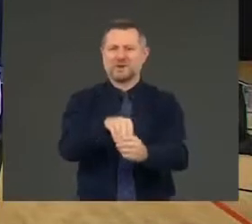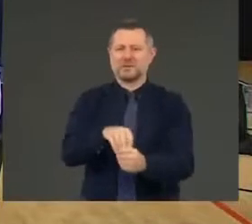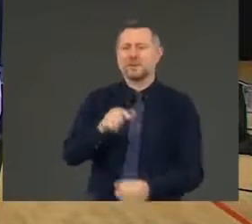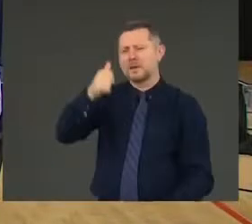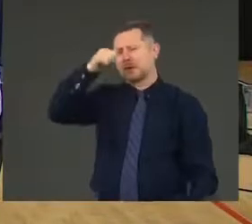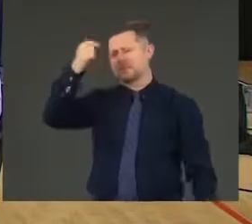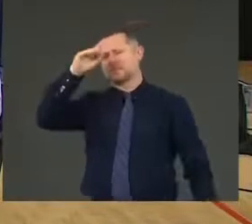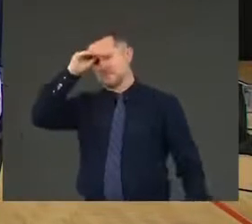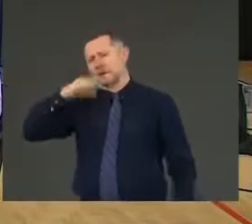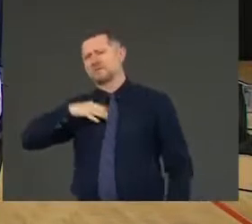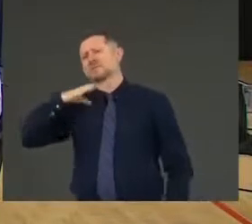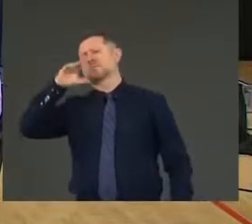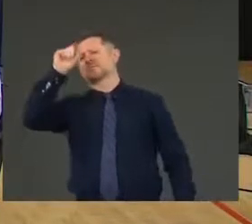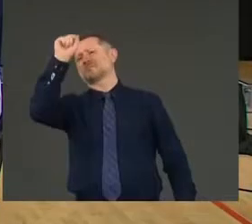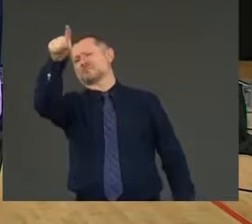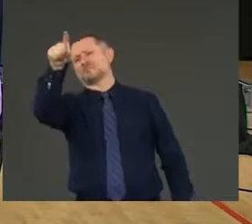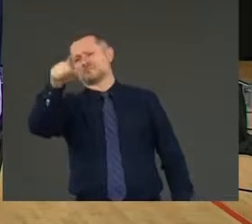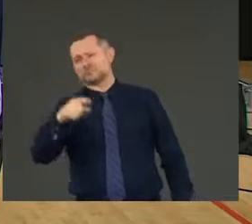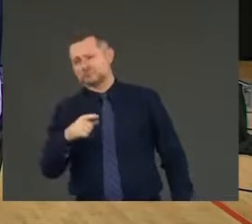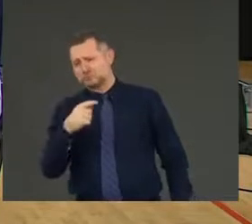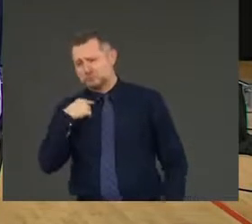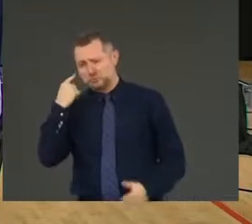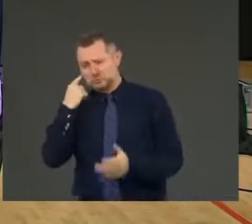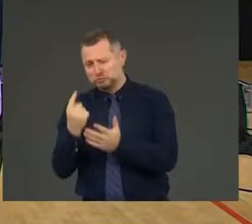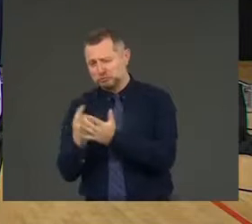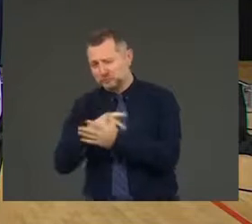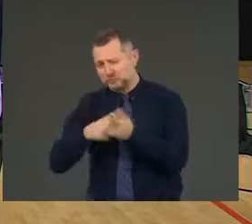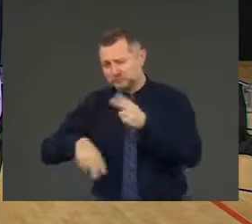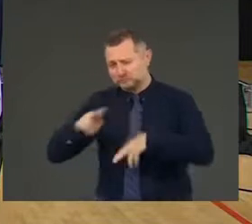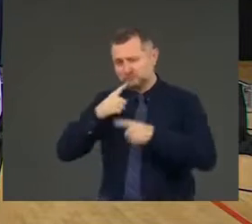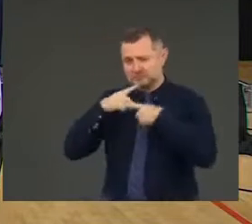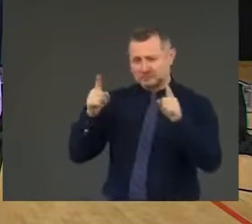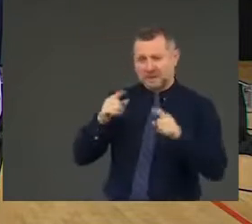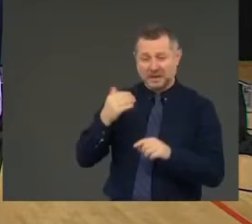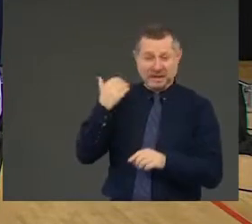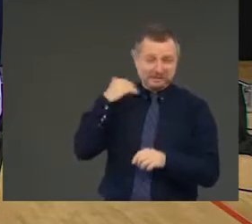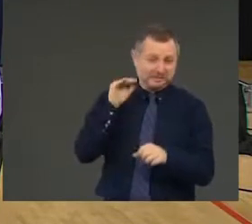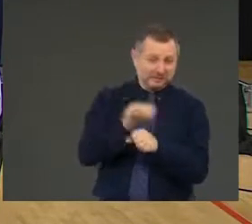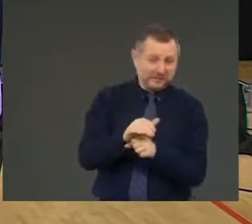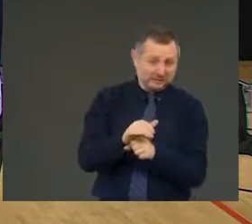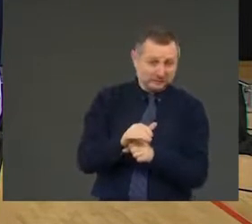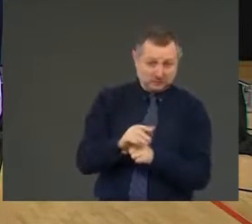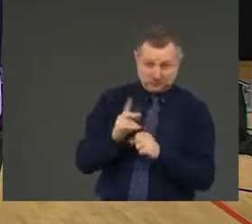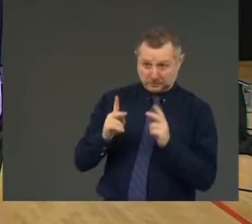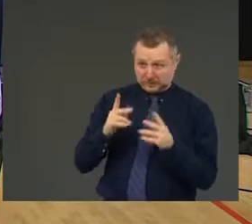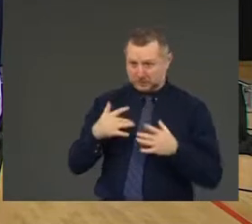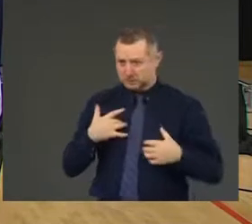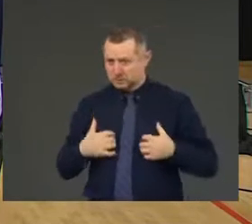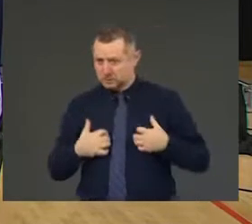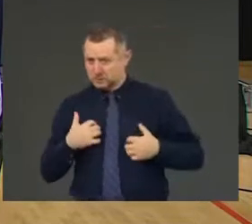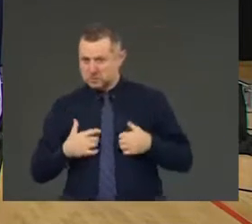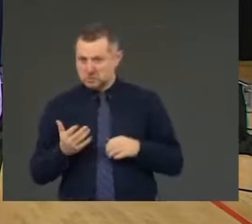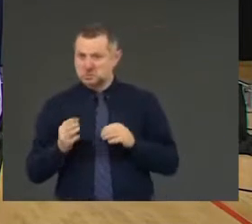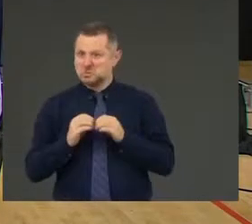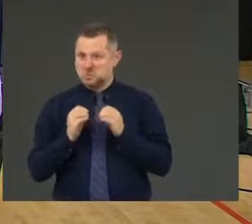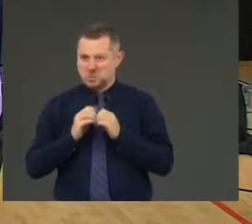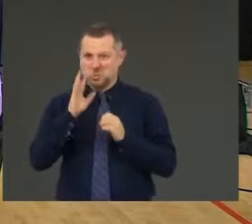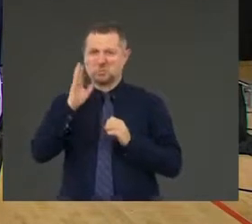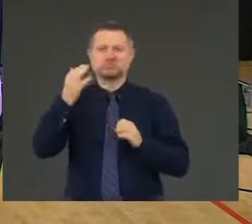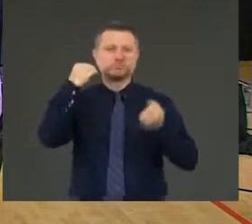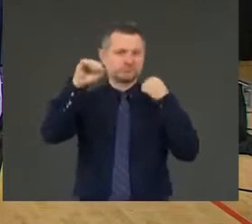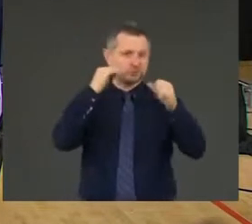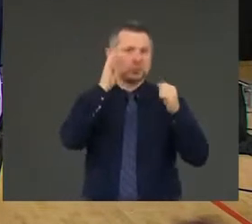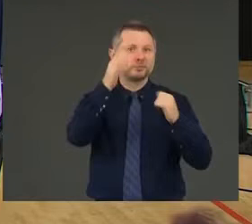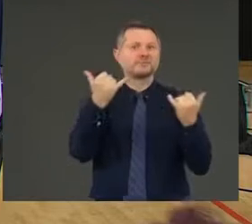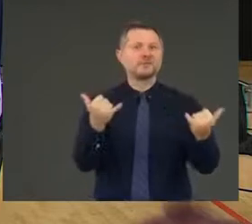been announced today over the events of last night. People are still on edge. There are more protests planned for today. It doesn't sound like police are going to wait 30